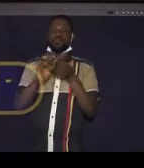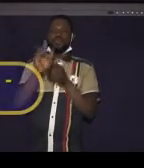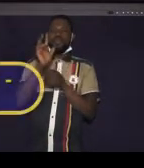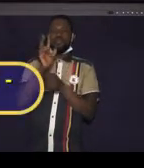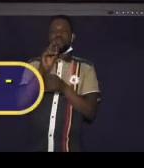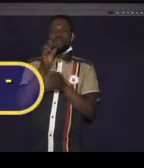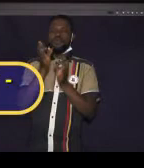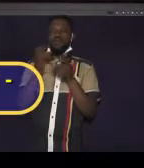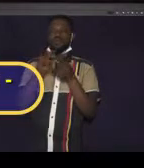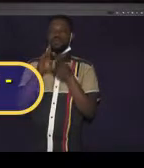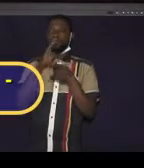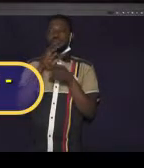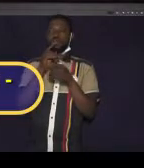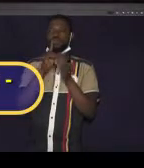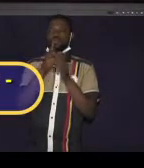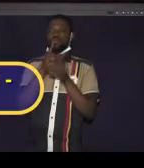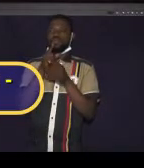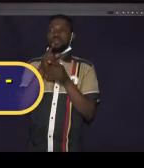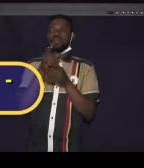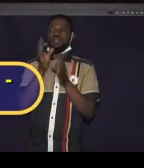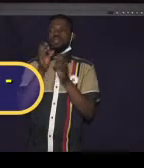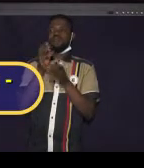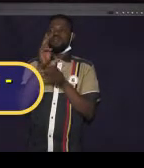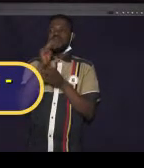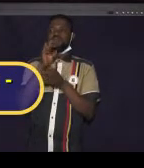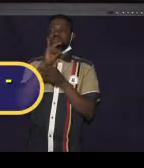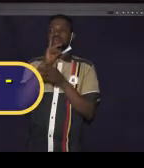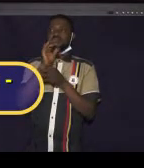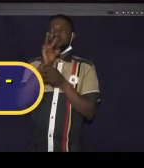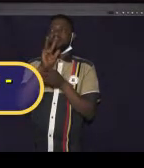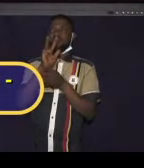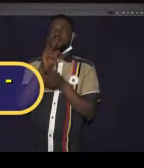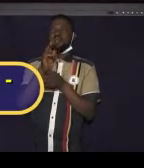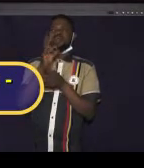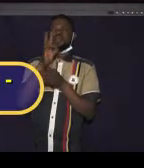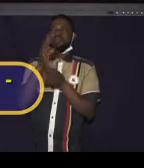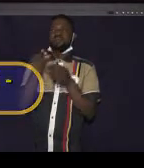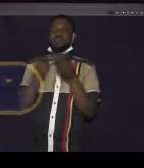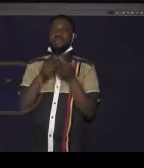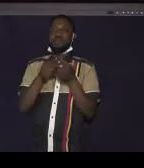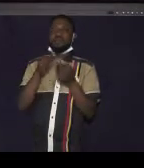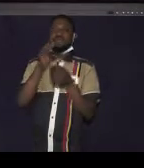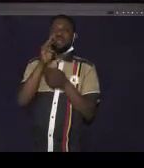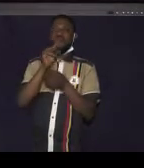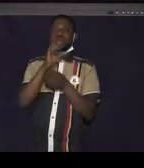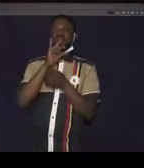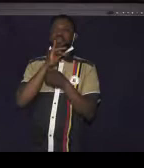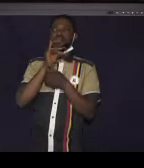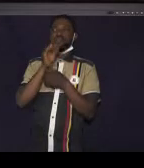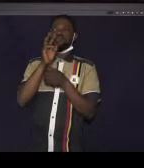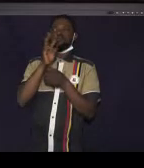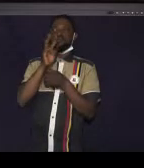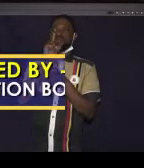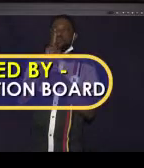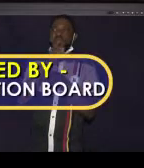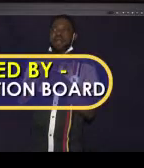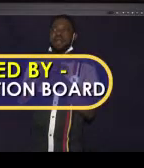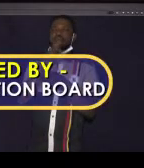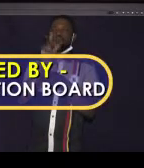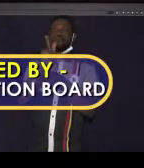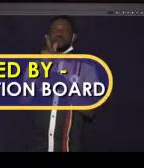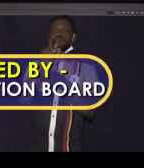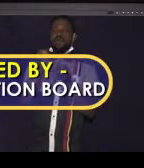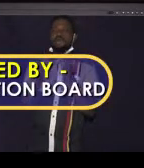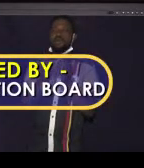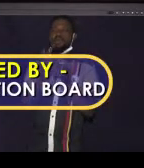3. And if you want to be sure, let's say if m is 3, then 7 times m will be 7 times 3, and that is 21. 21